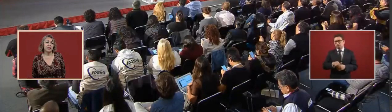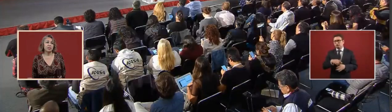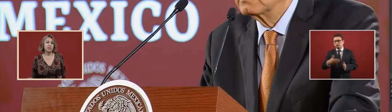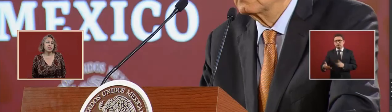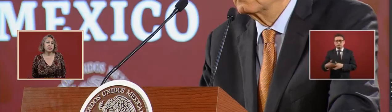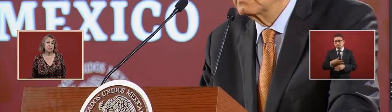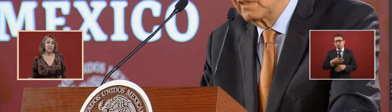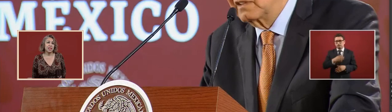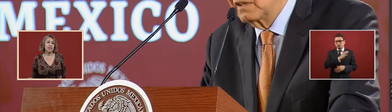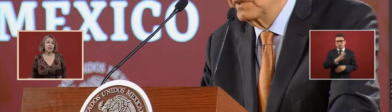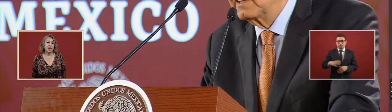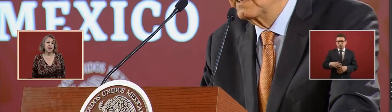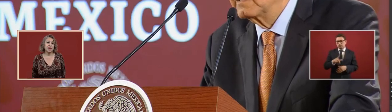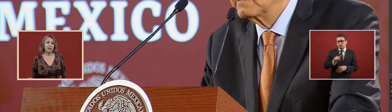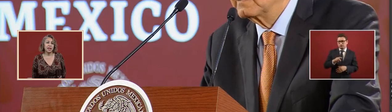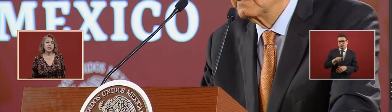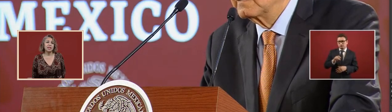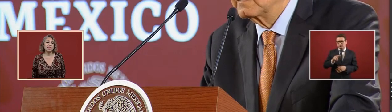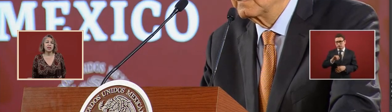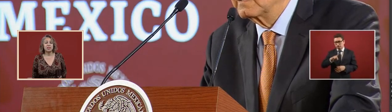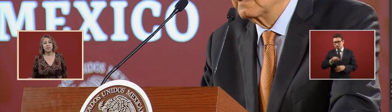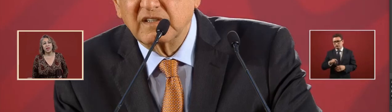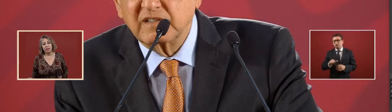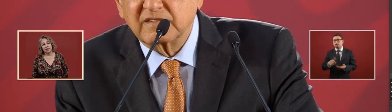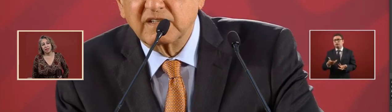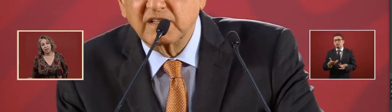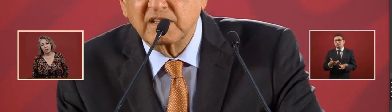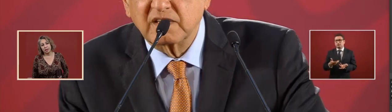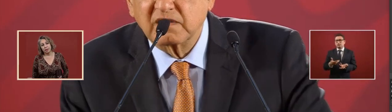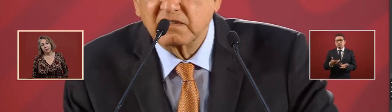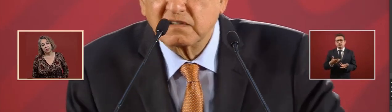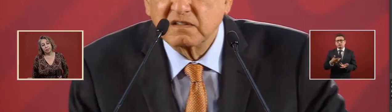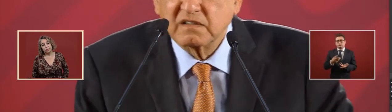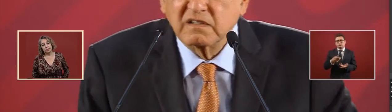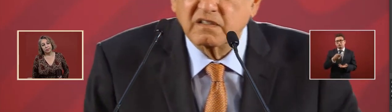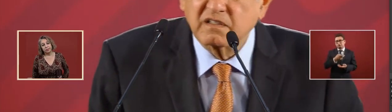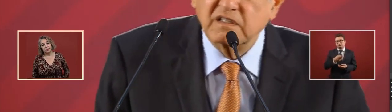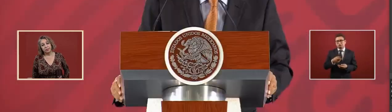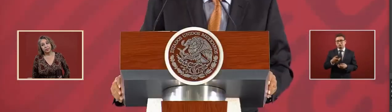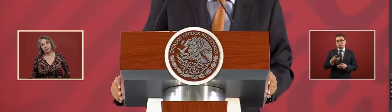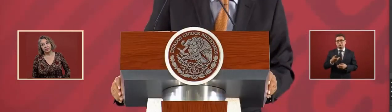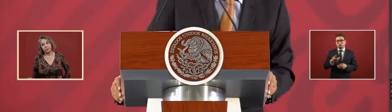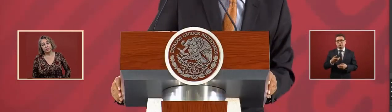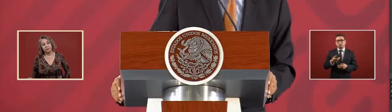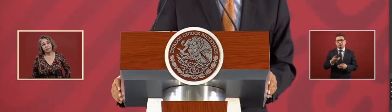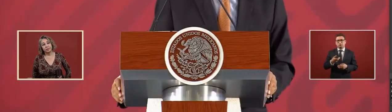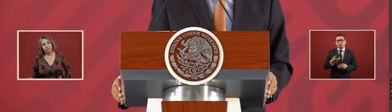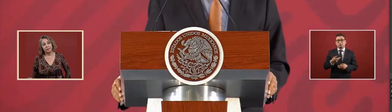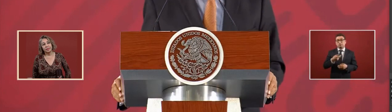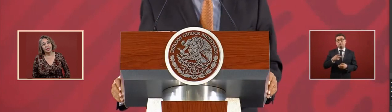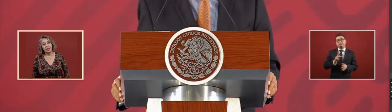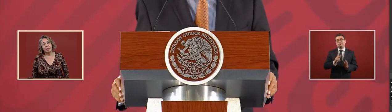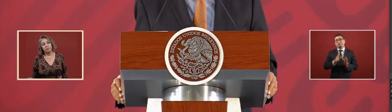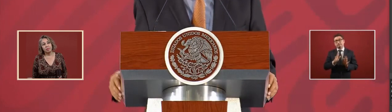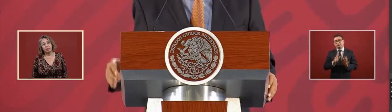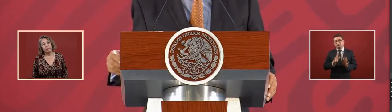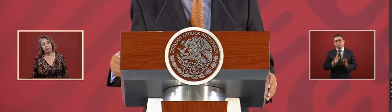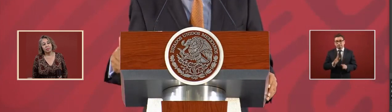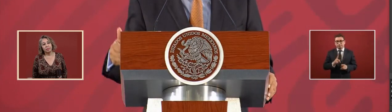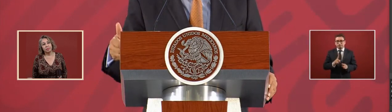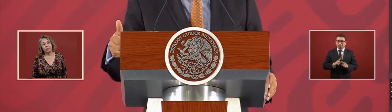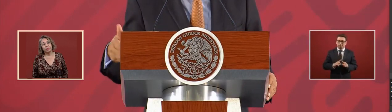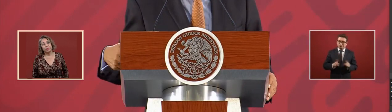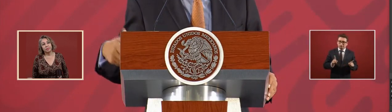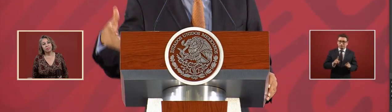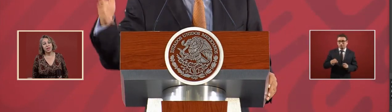I think it was the Bastida candidate. And then they intervened. Este, y pues nada más que pues ya